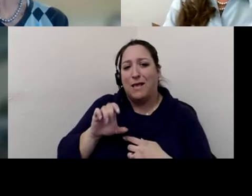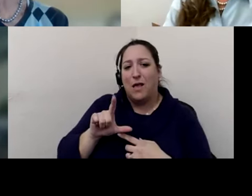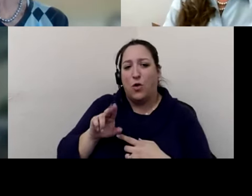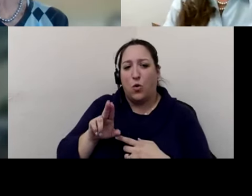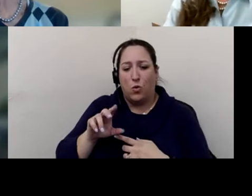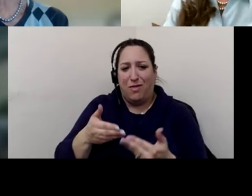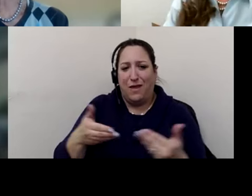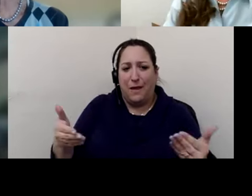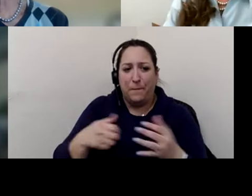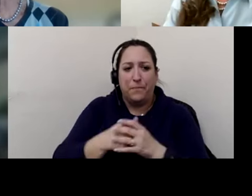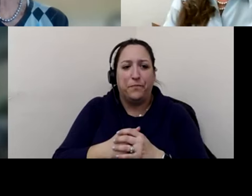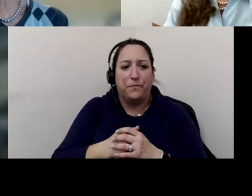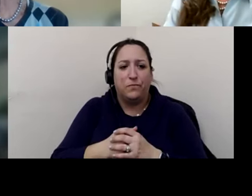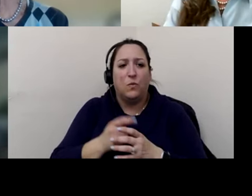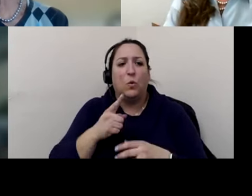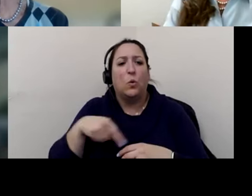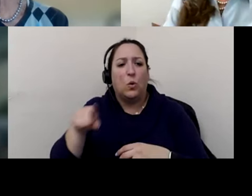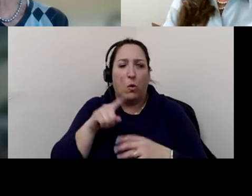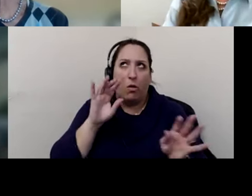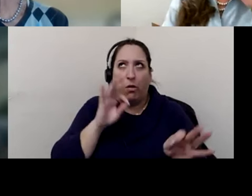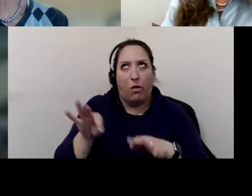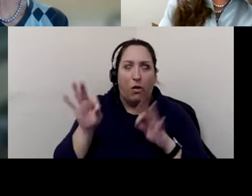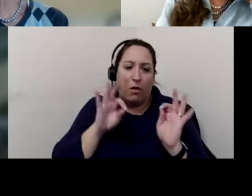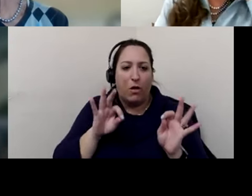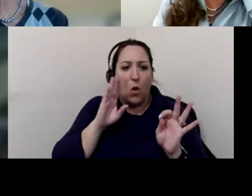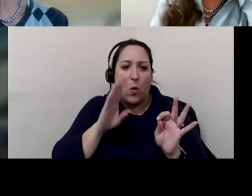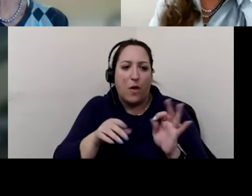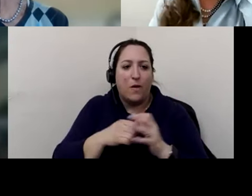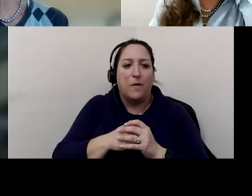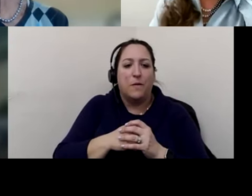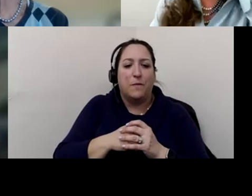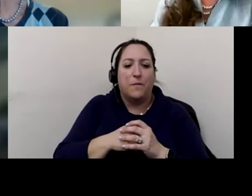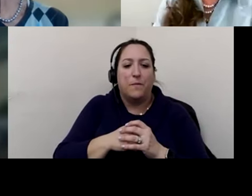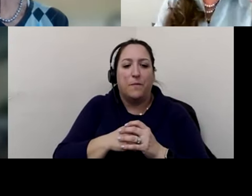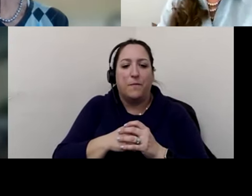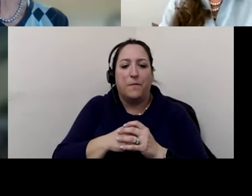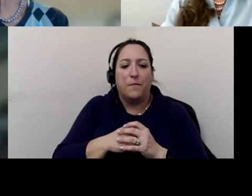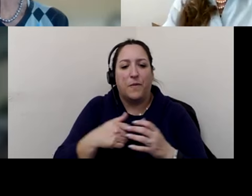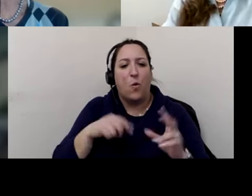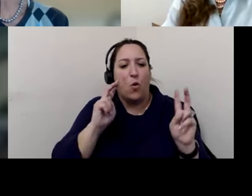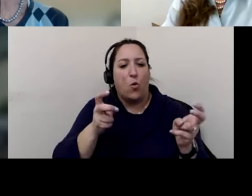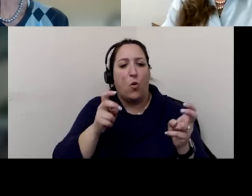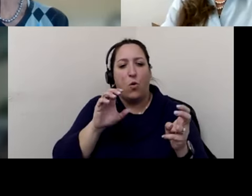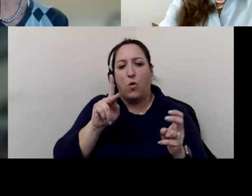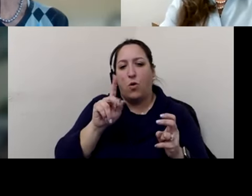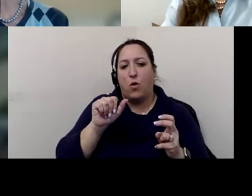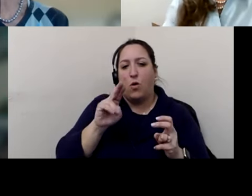And, you know, you'll probably all roll your eyes. But I want to quote Karl Marx.